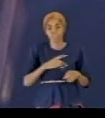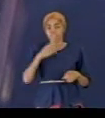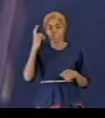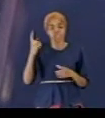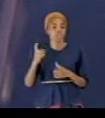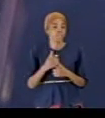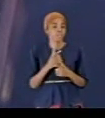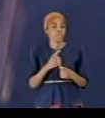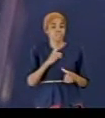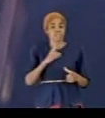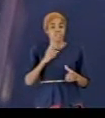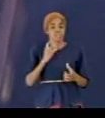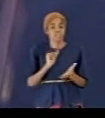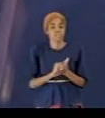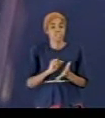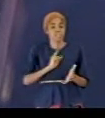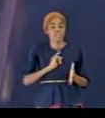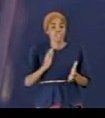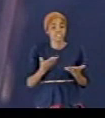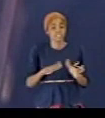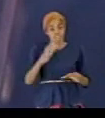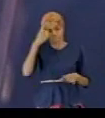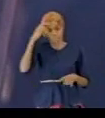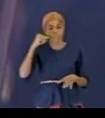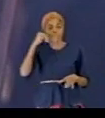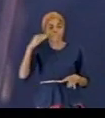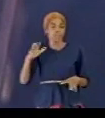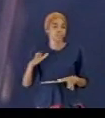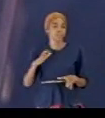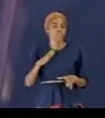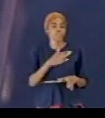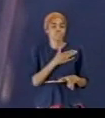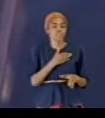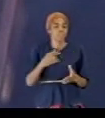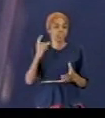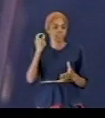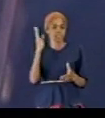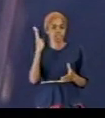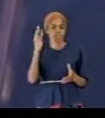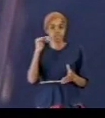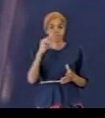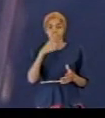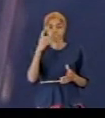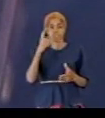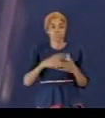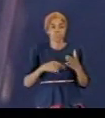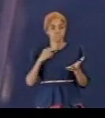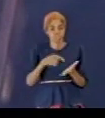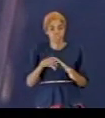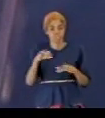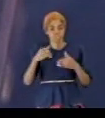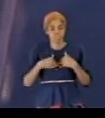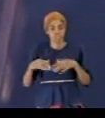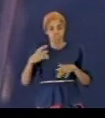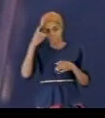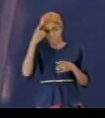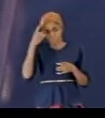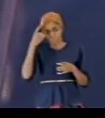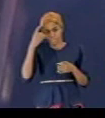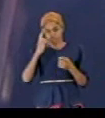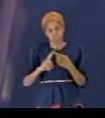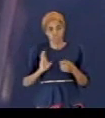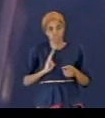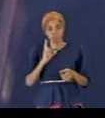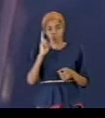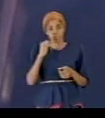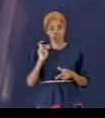for her. And Abimelech said, What is this thou hast done unto us? One of the people might lightly